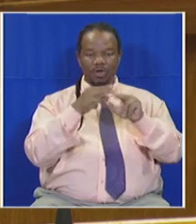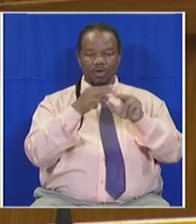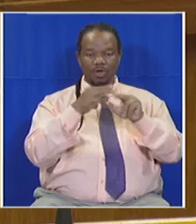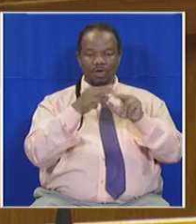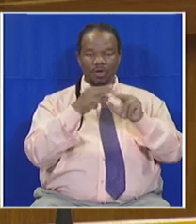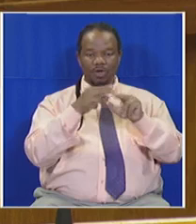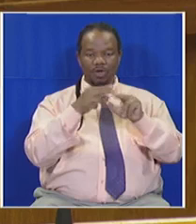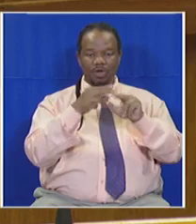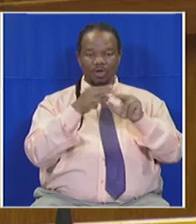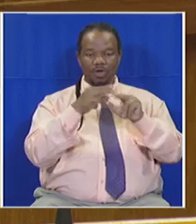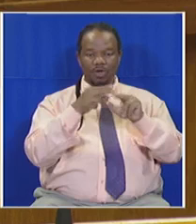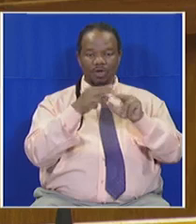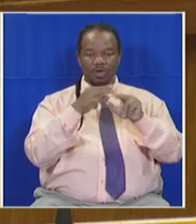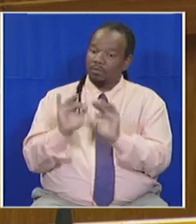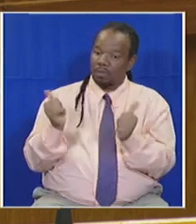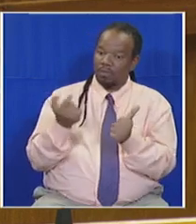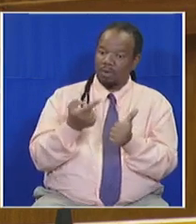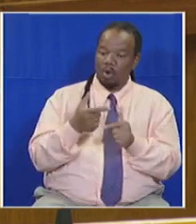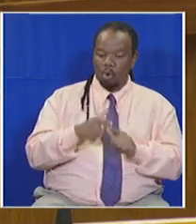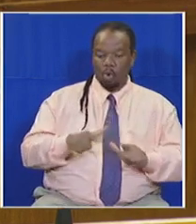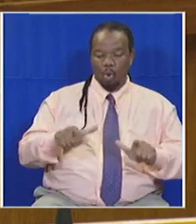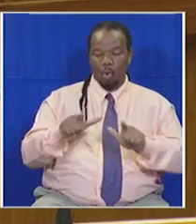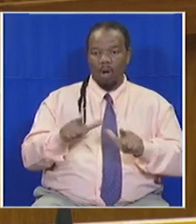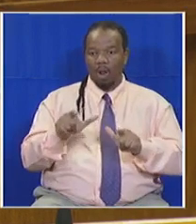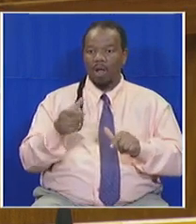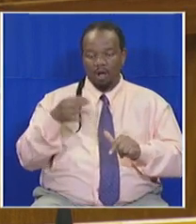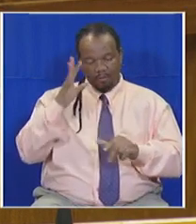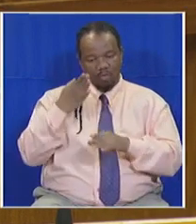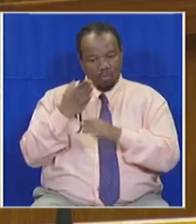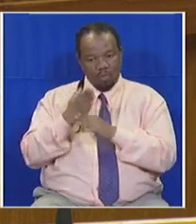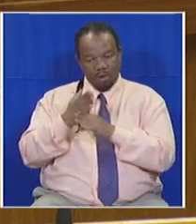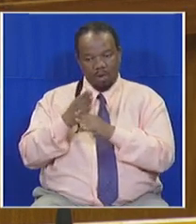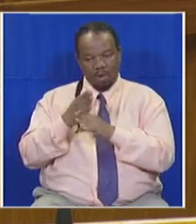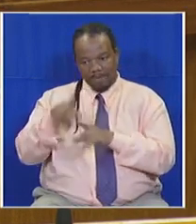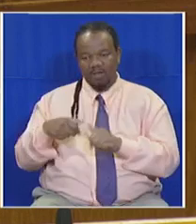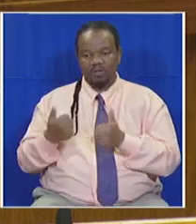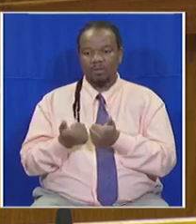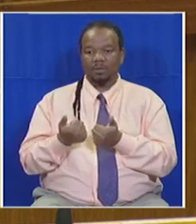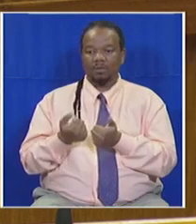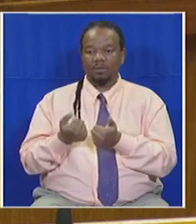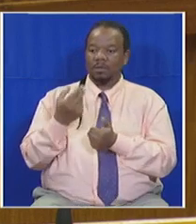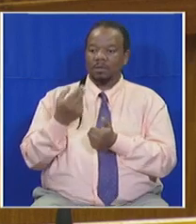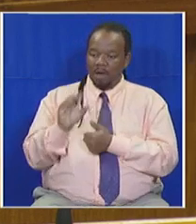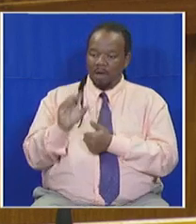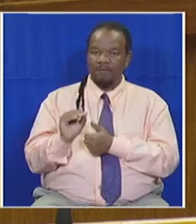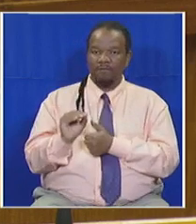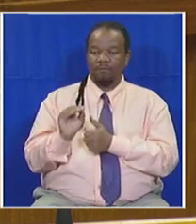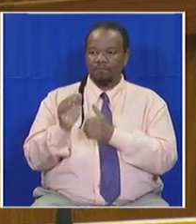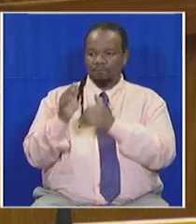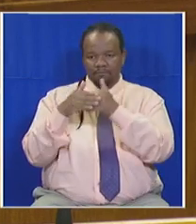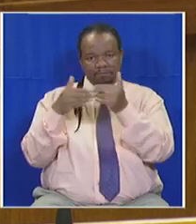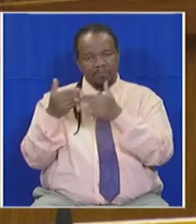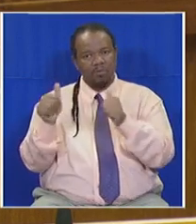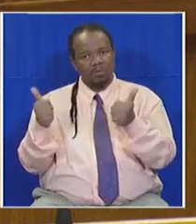which called for a strong and effective local government. Firstly, ensure, Chair, that it plays a crucial role in building